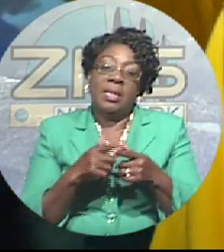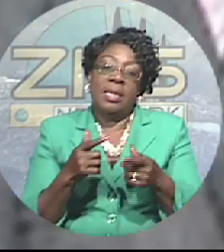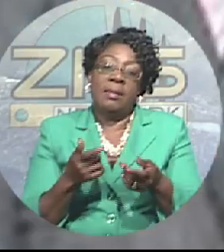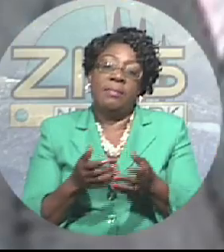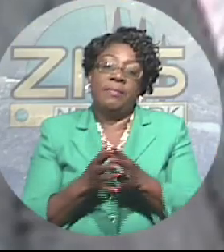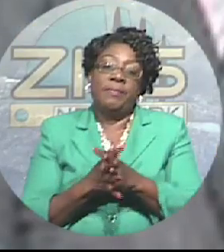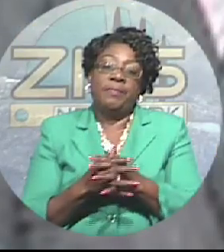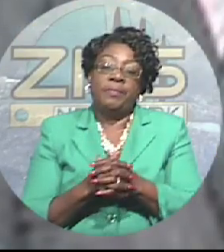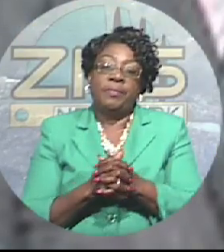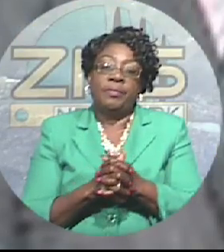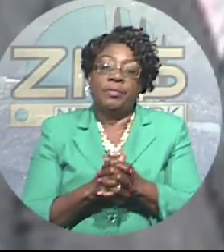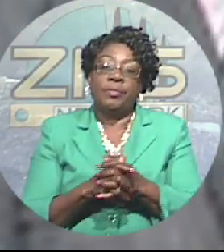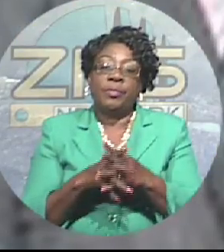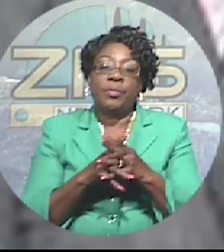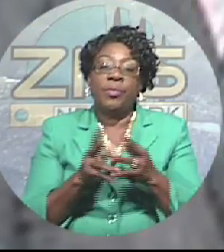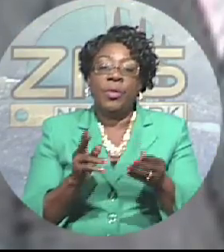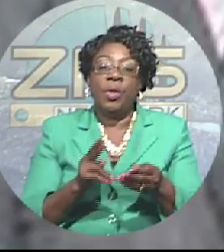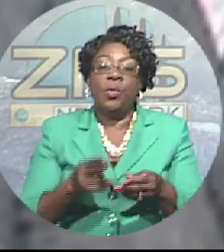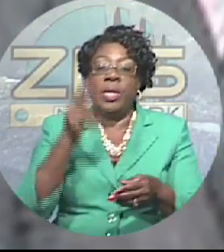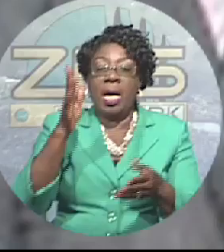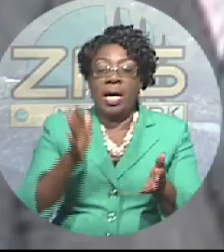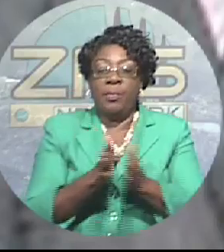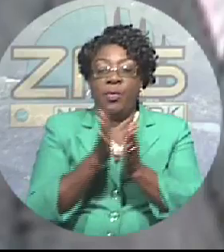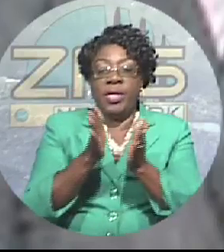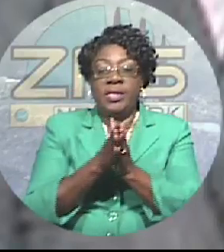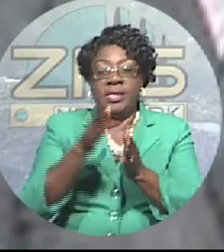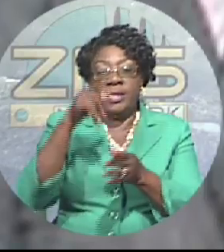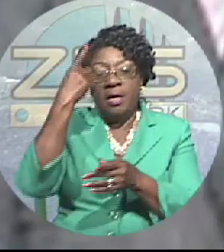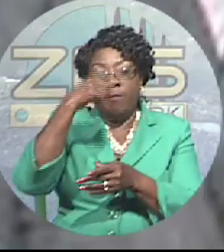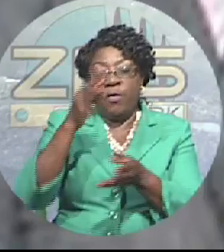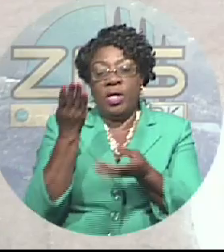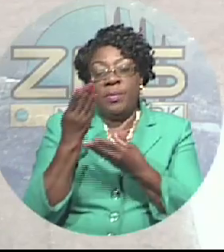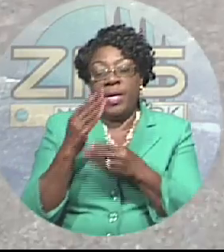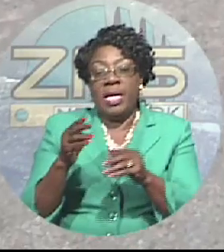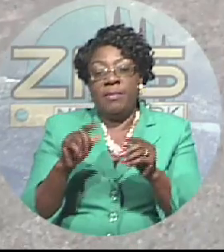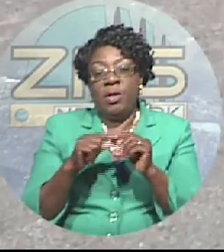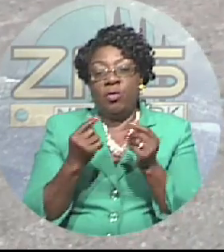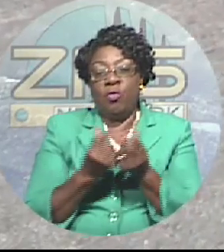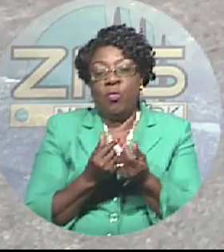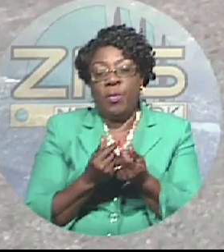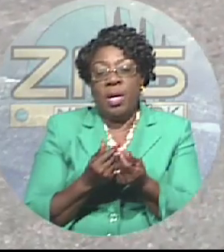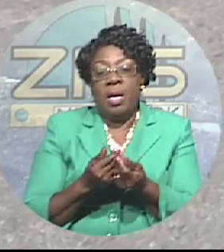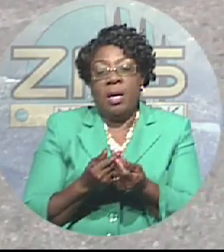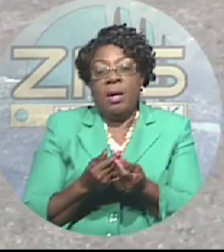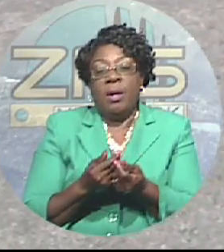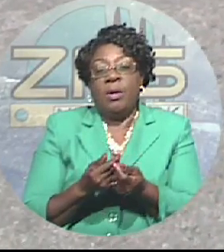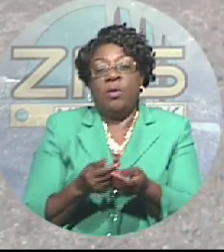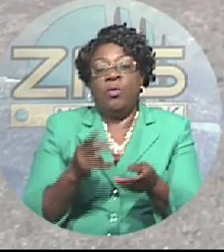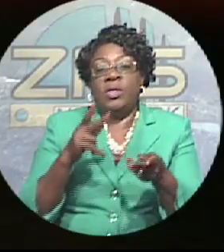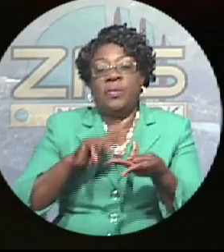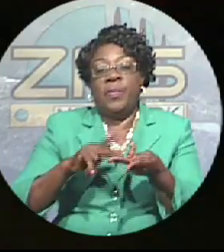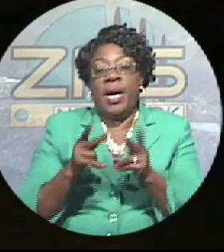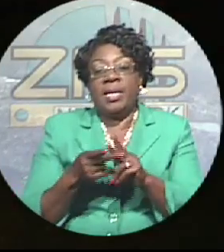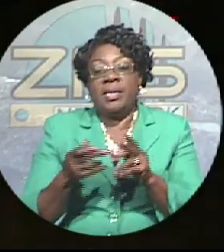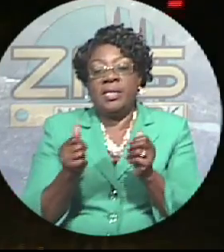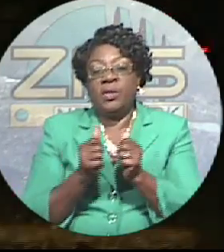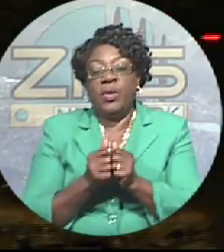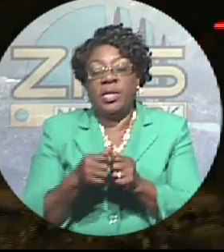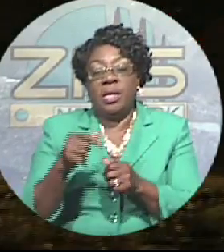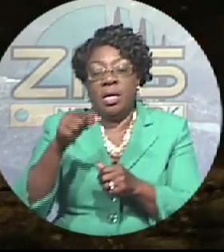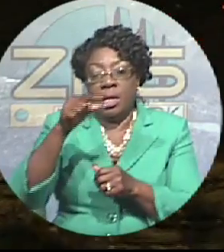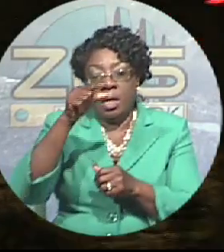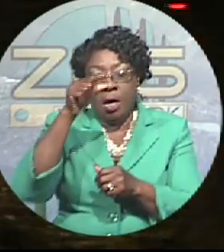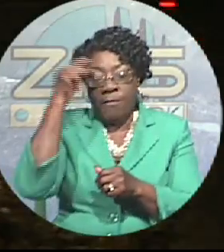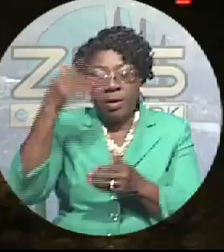end. With high praises for the Bahamian-owned Bahamas Striping Group of companies, who has partnered with government before to stripe and light roads on Family